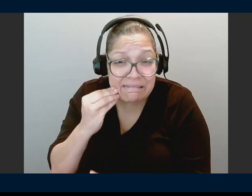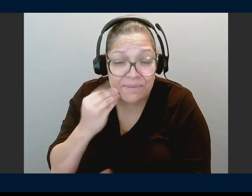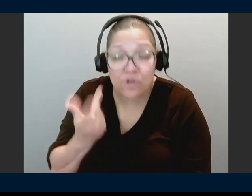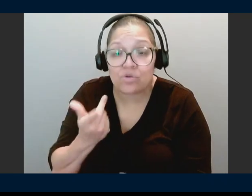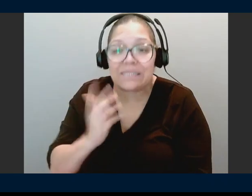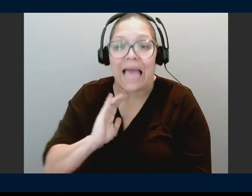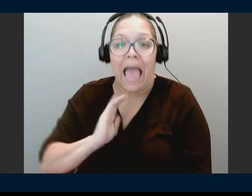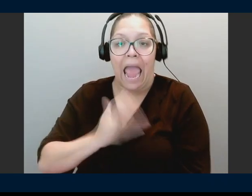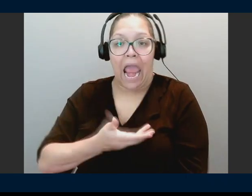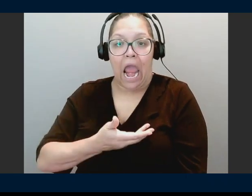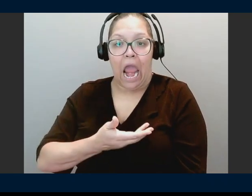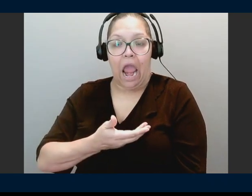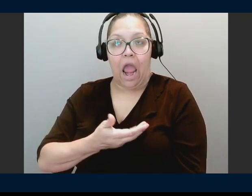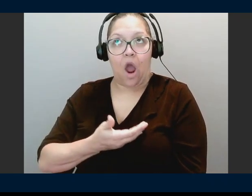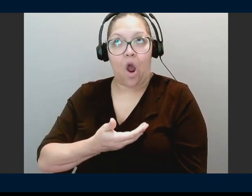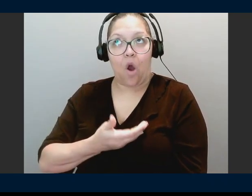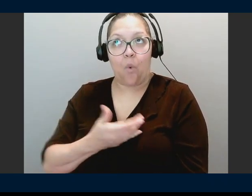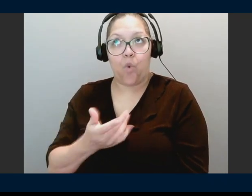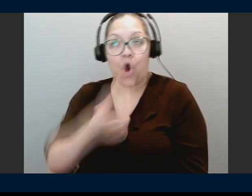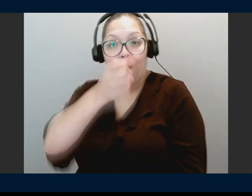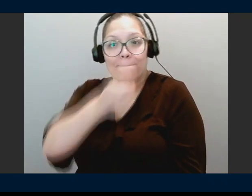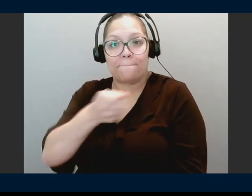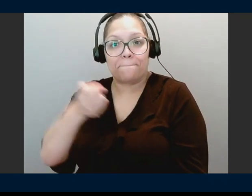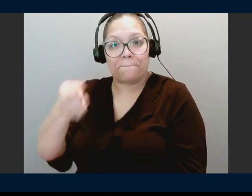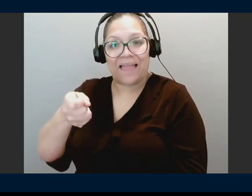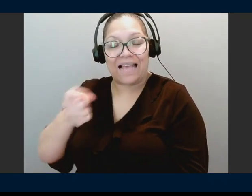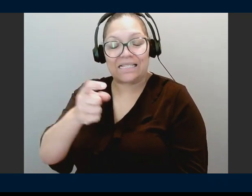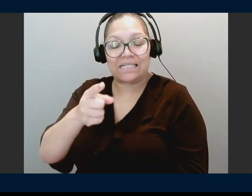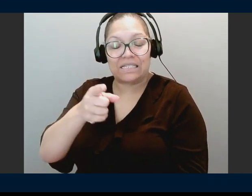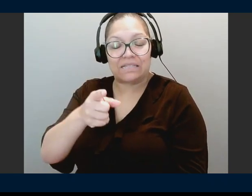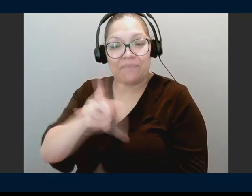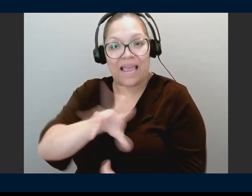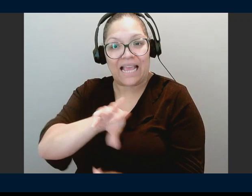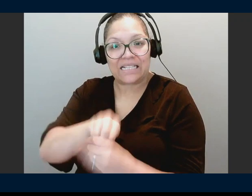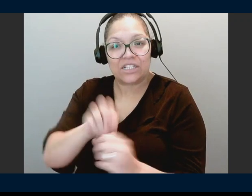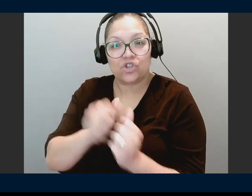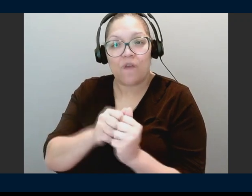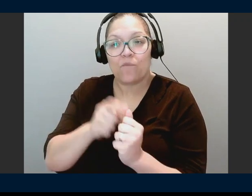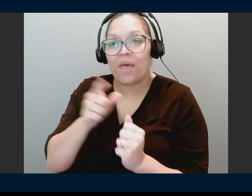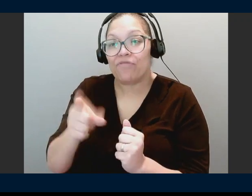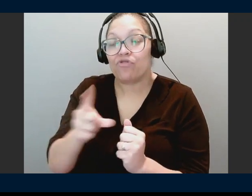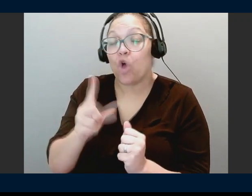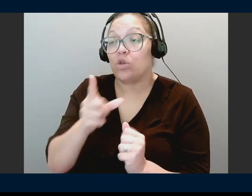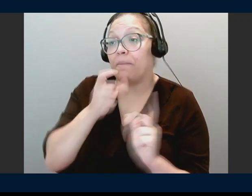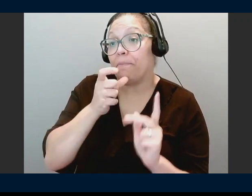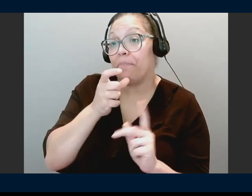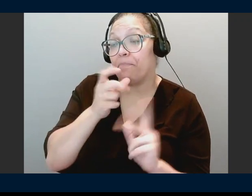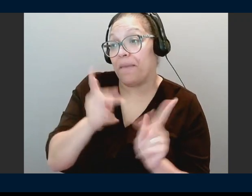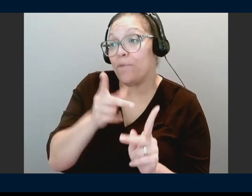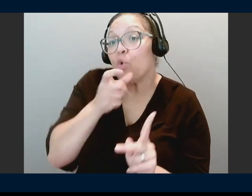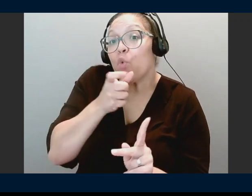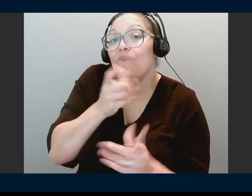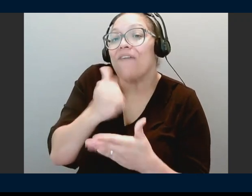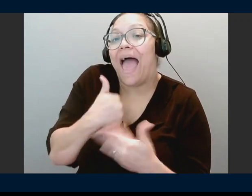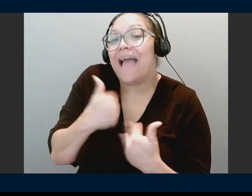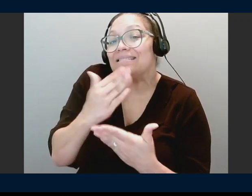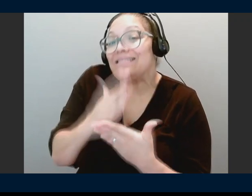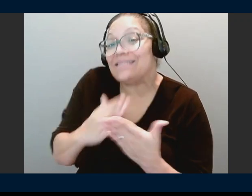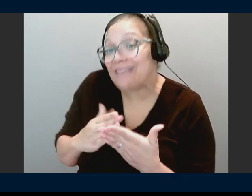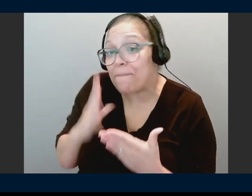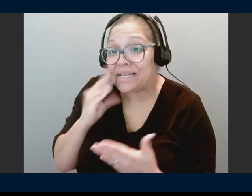our placements consist of a combination of those individuals who've had some experience, those who have not